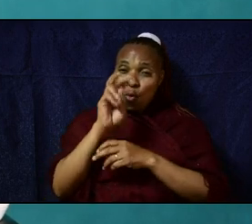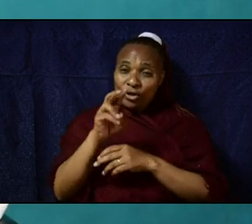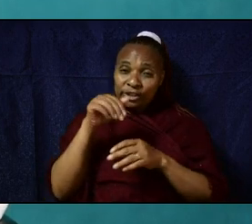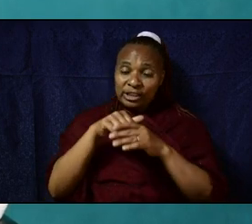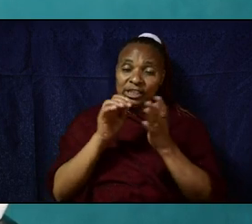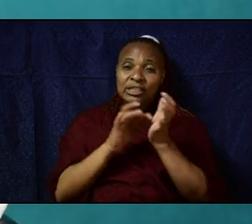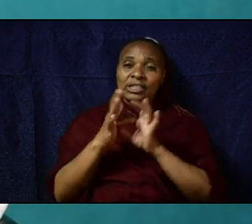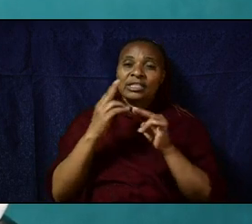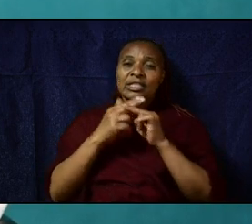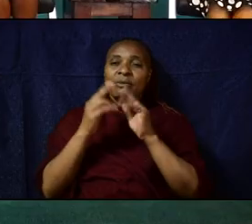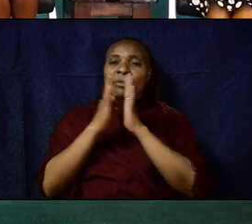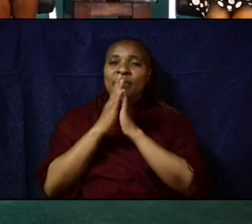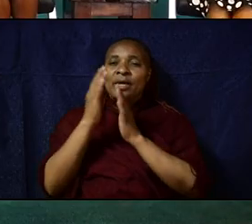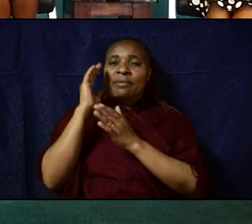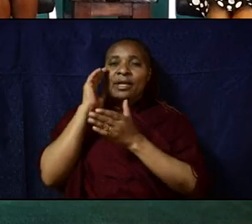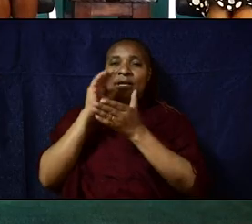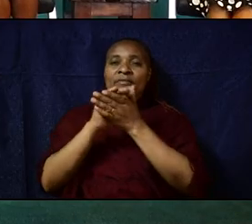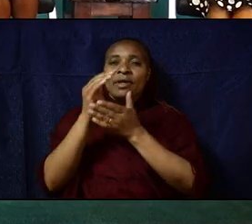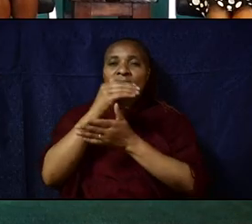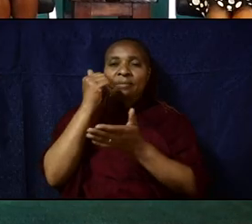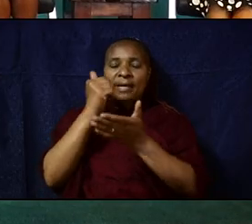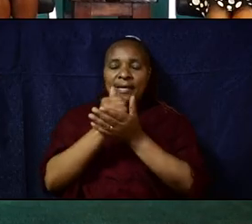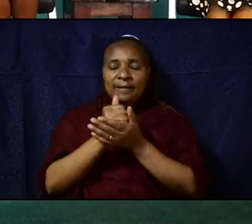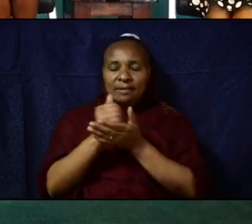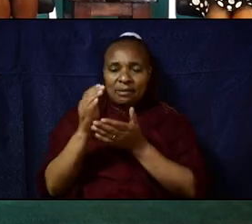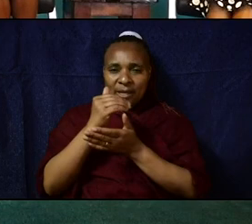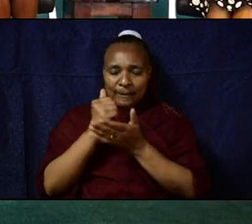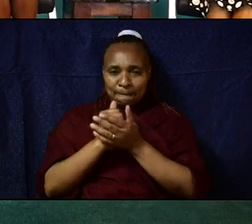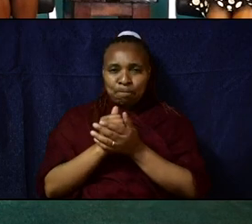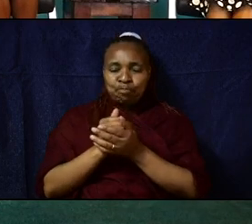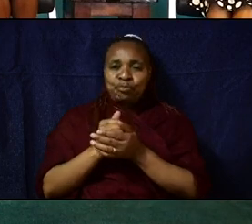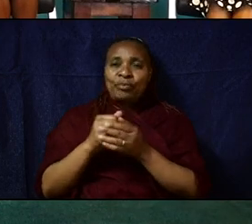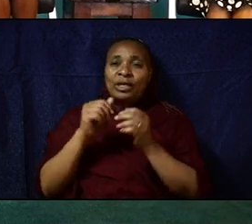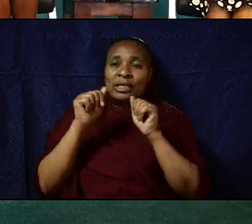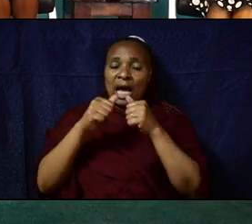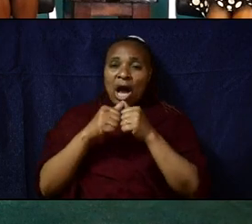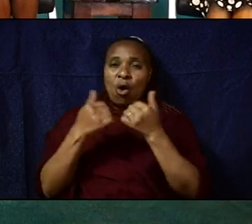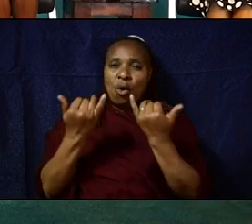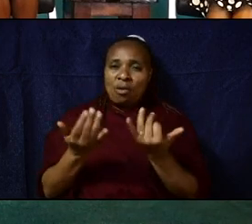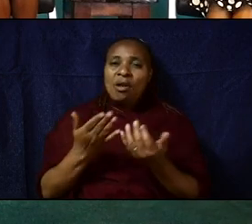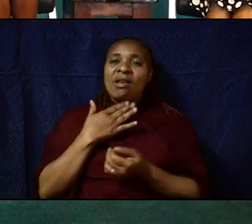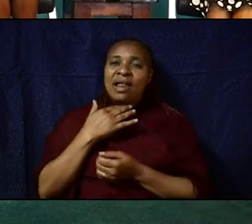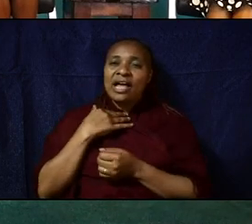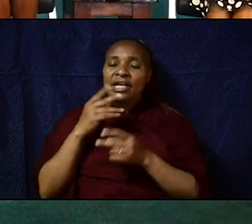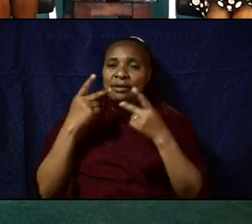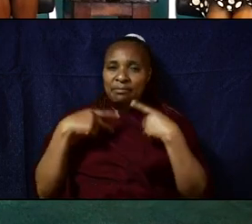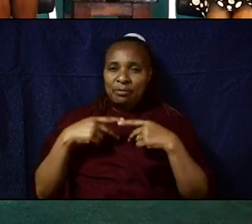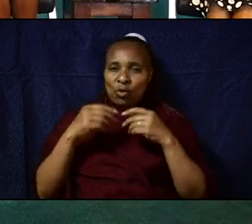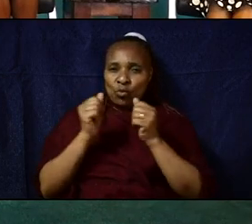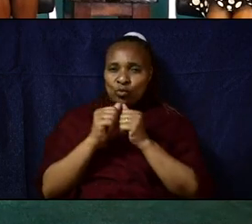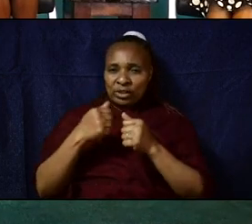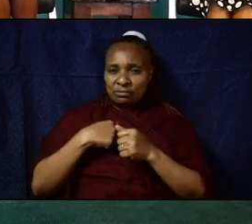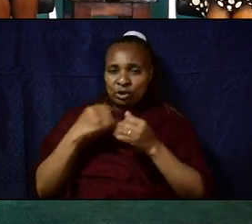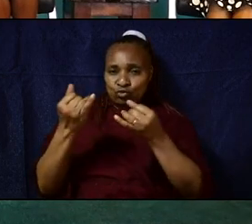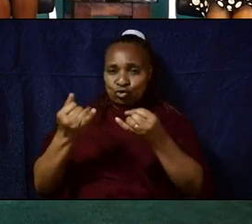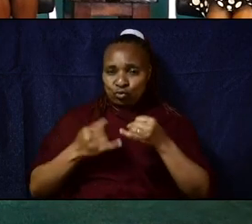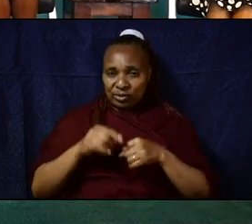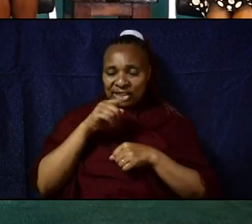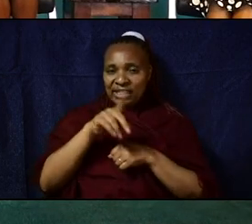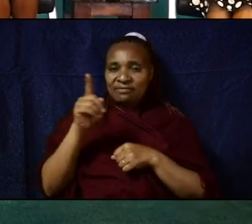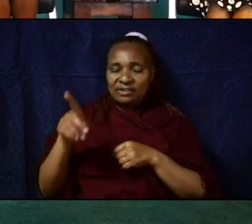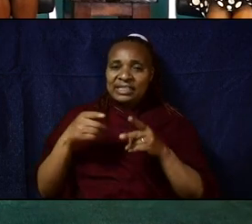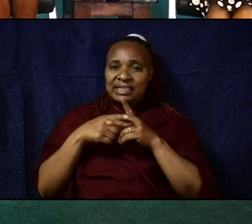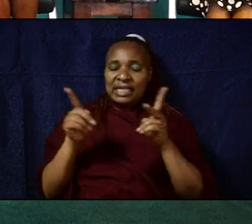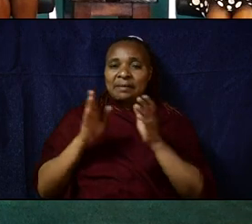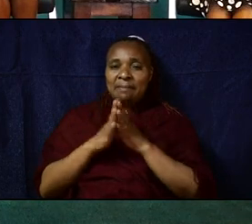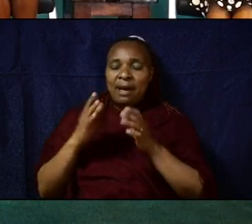Jesus' name I pray and believe. Amen. Amen. So on set, I'd like each of the people with me to introduce themselves,